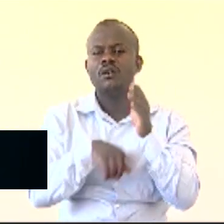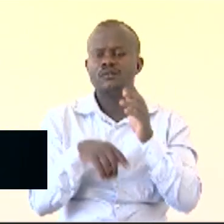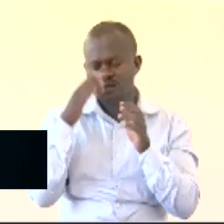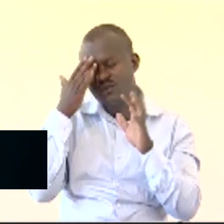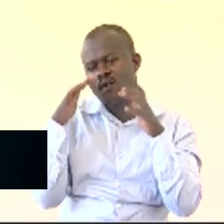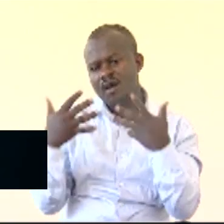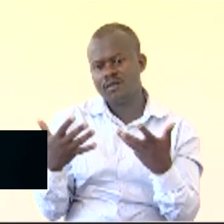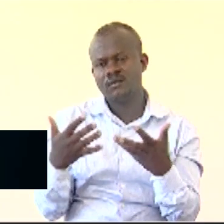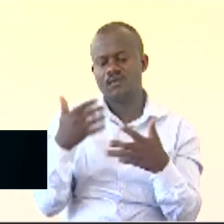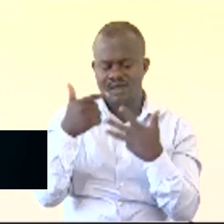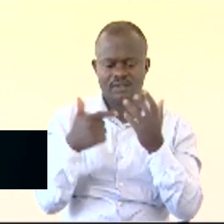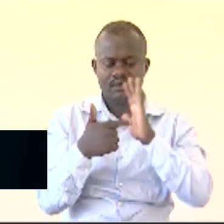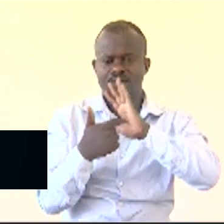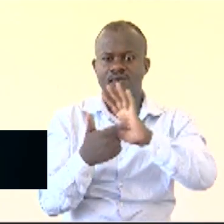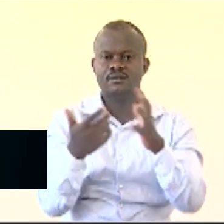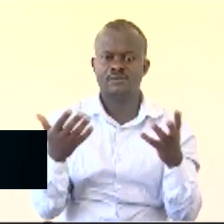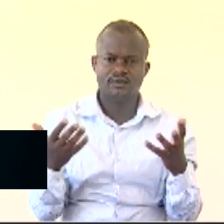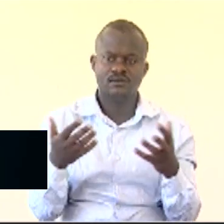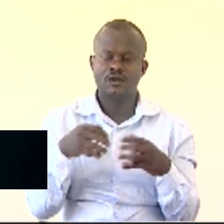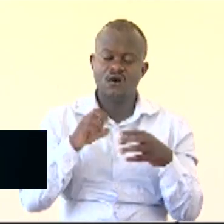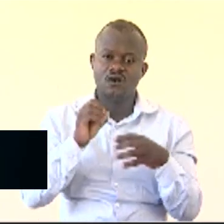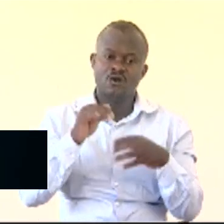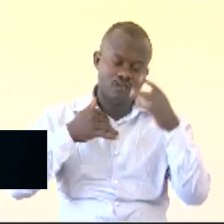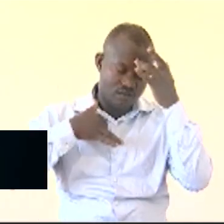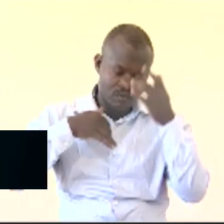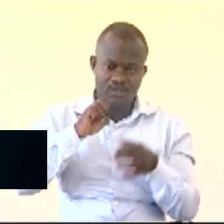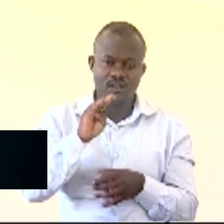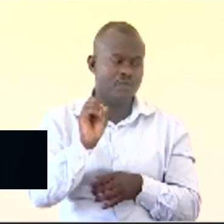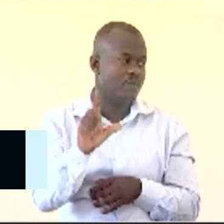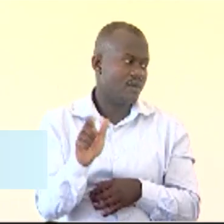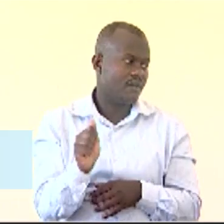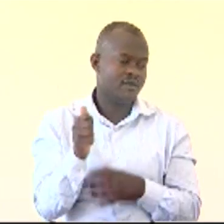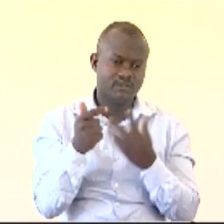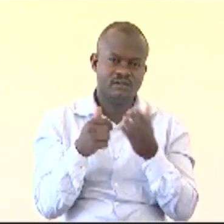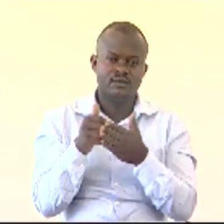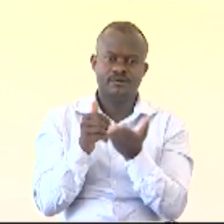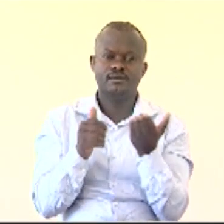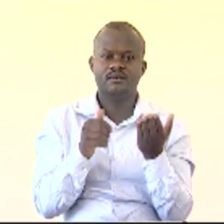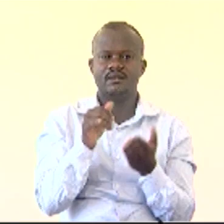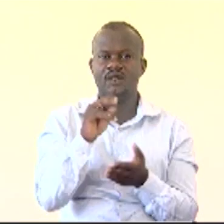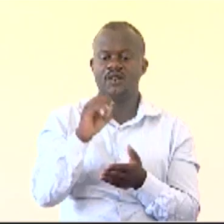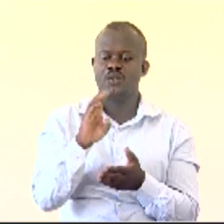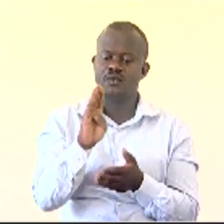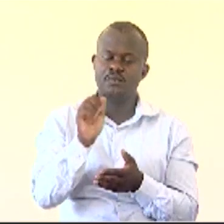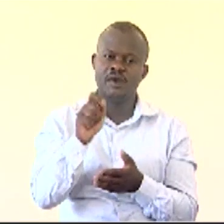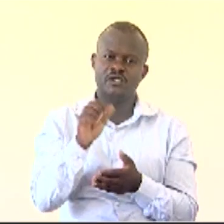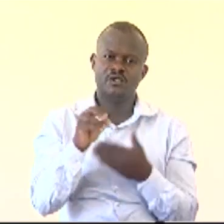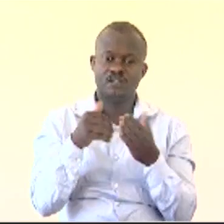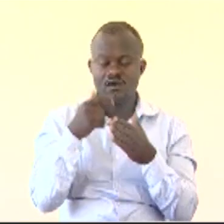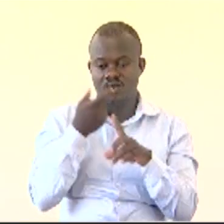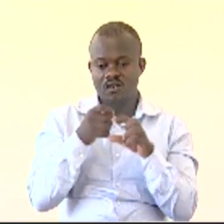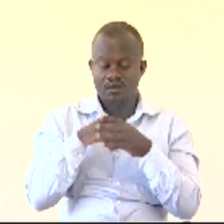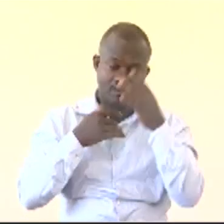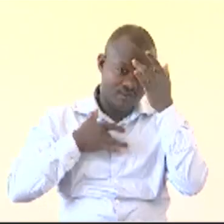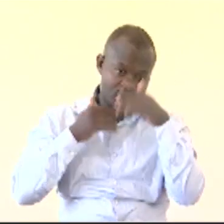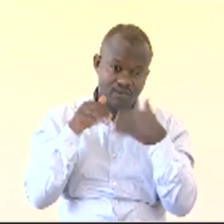What are the symptoms of an Ebola patient? The incubation period, or the time of interval from infection